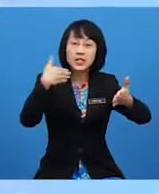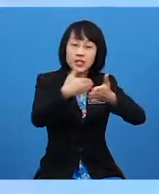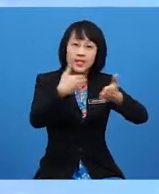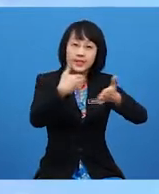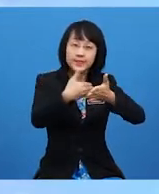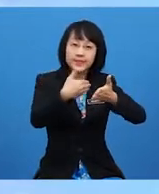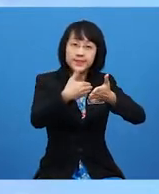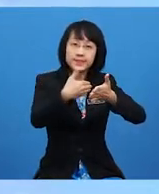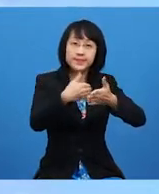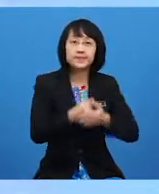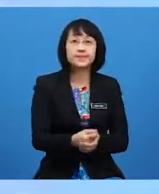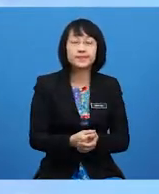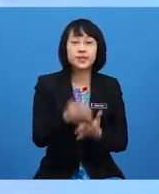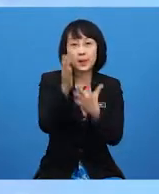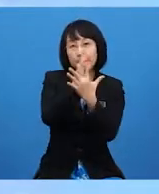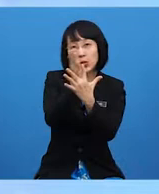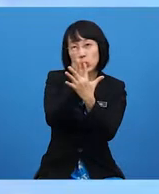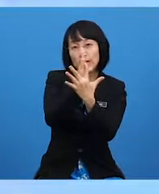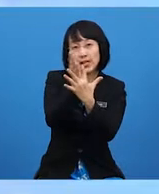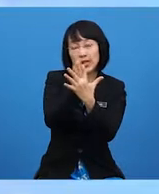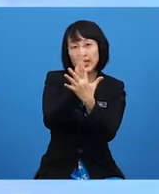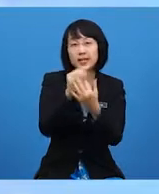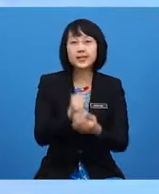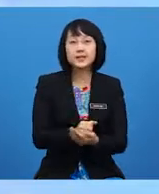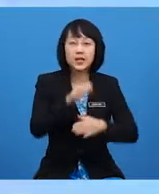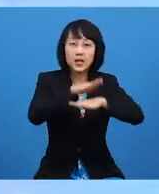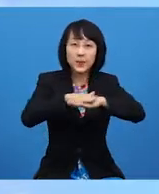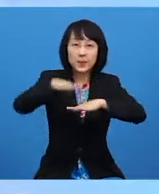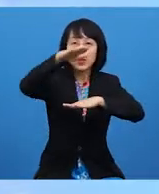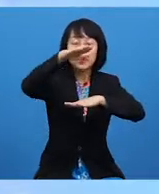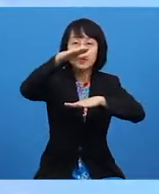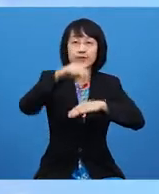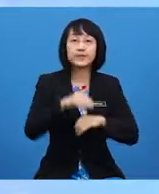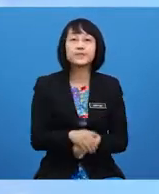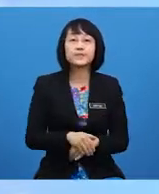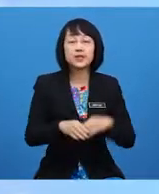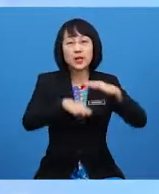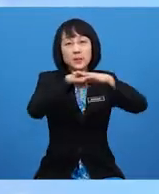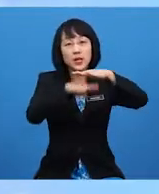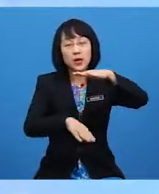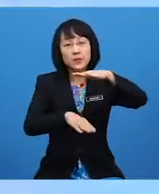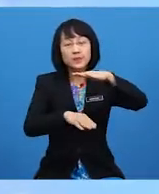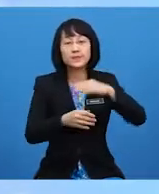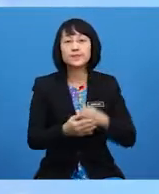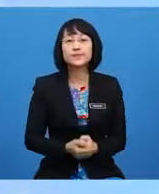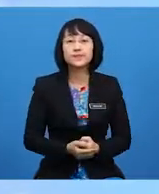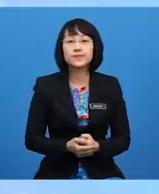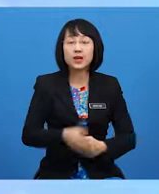between, above, below, under,